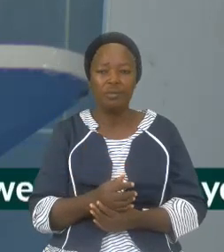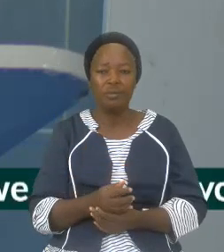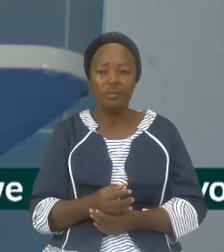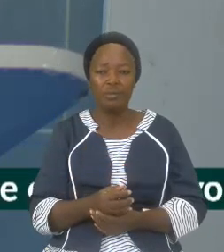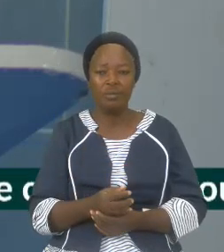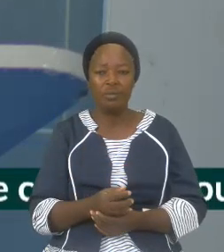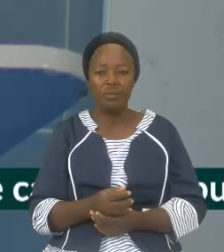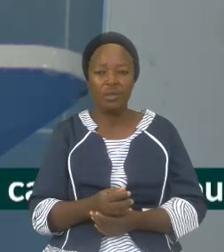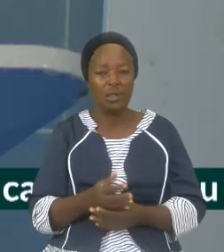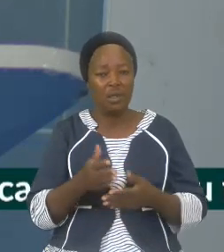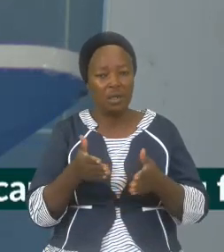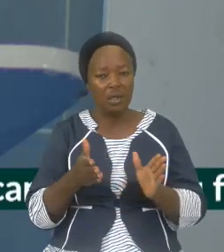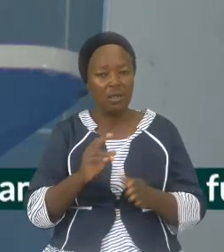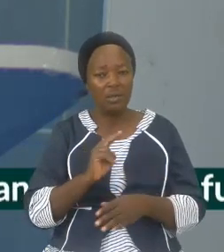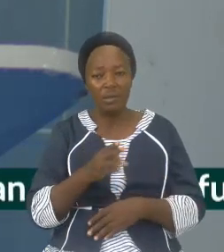let's